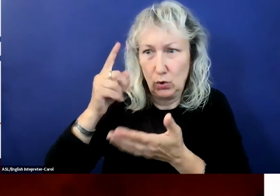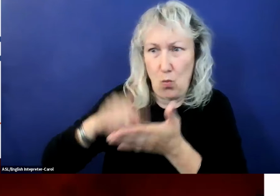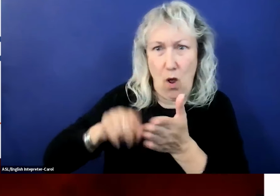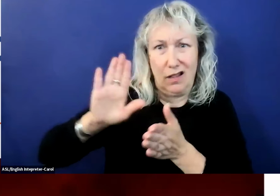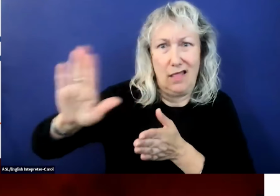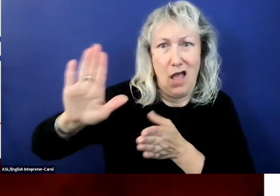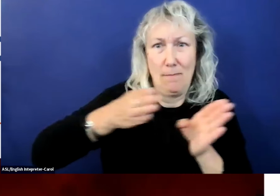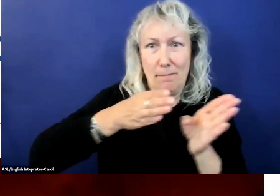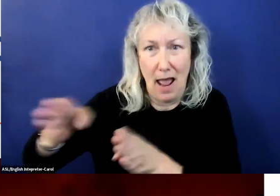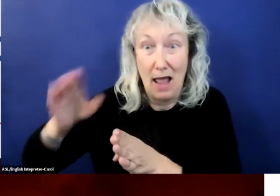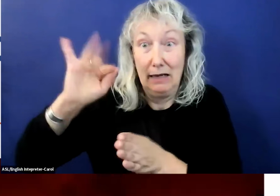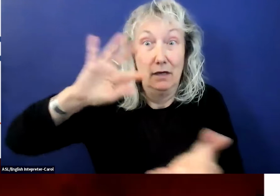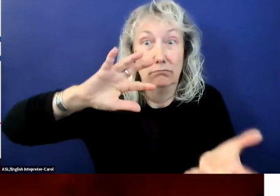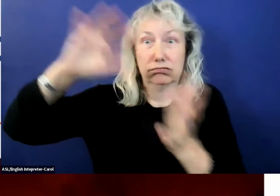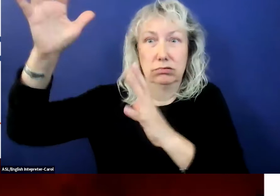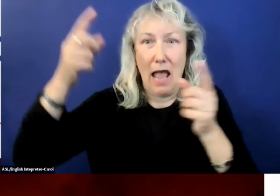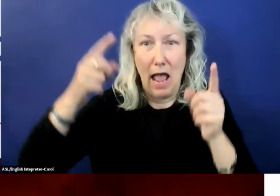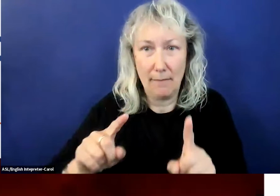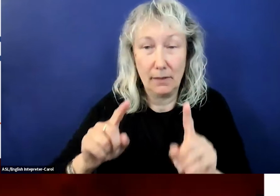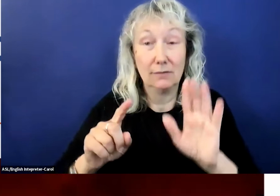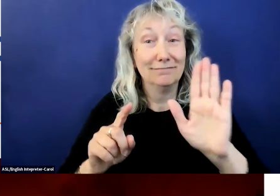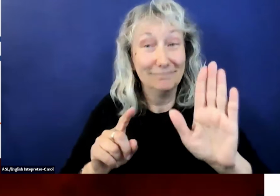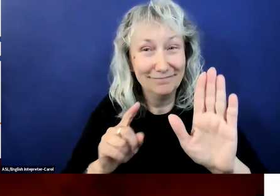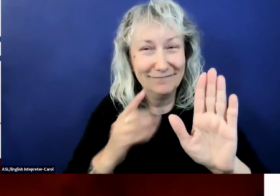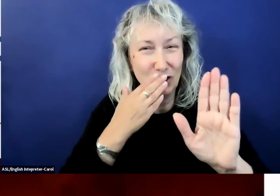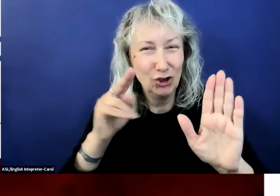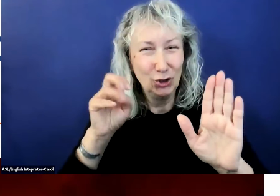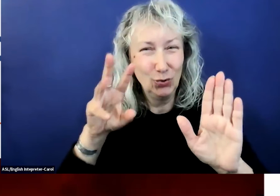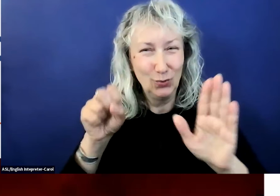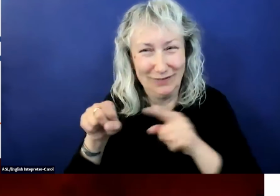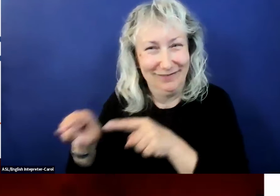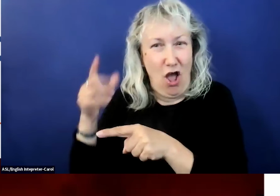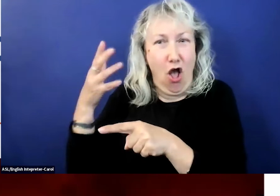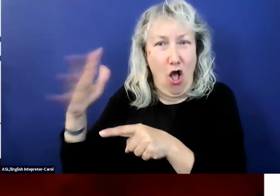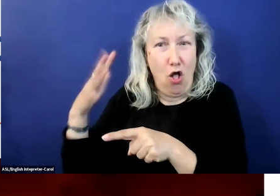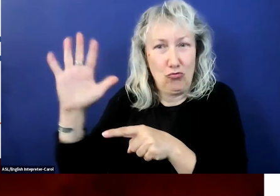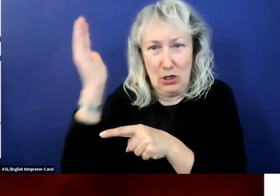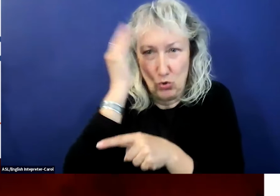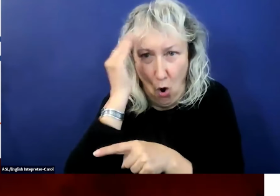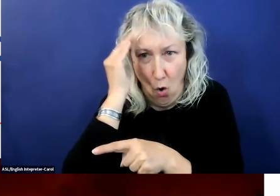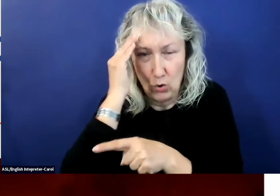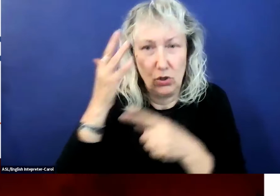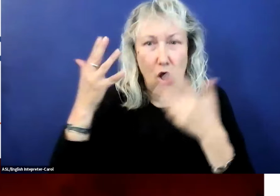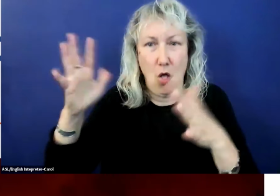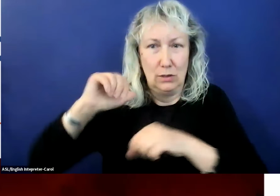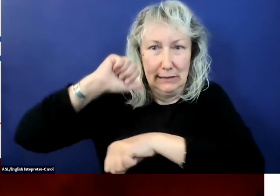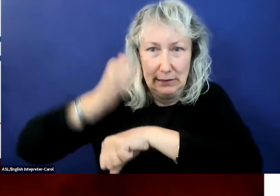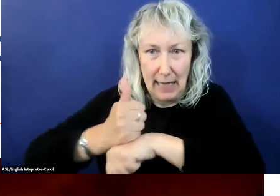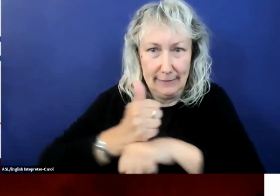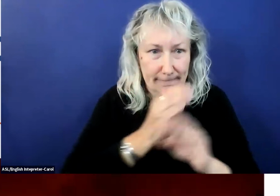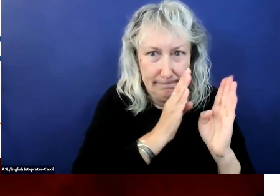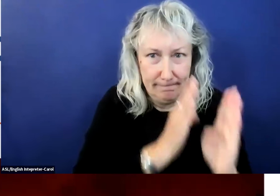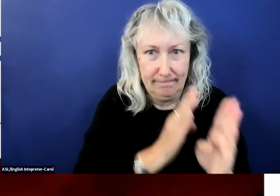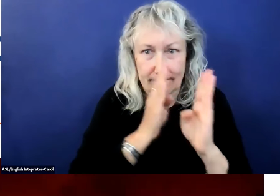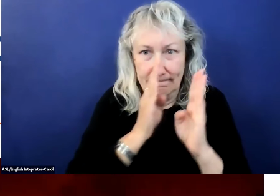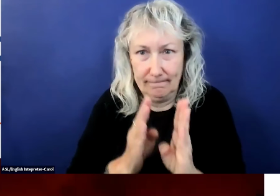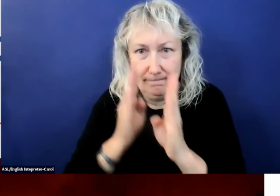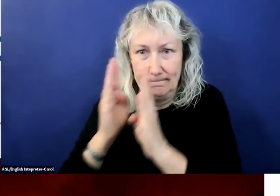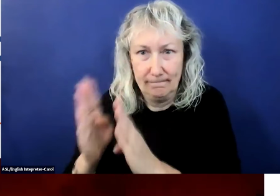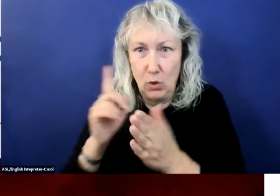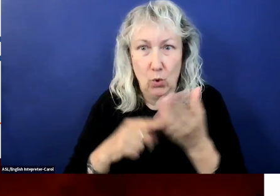is that we can rest assured that they've been planning for these things and have many protocols in place. They're able to